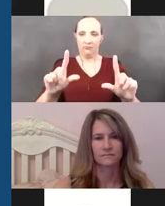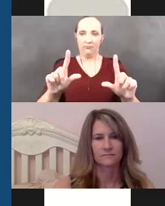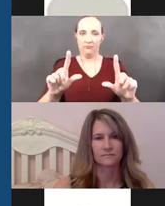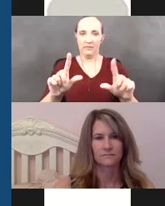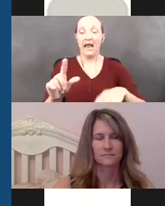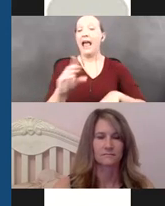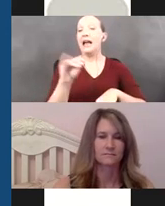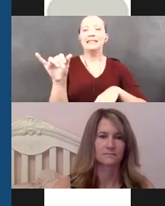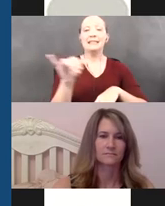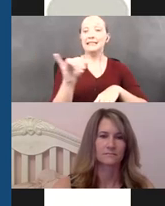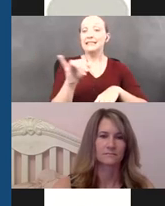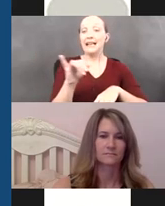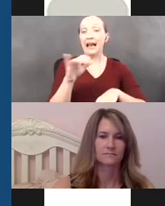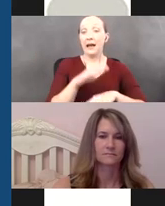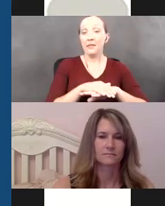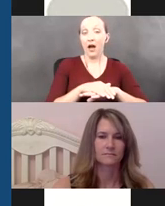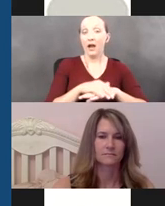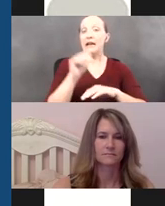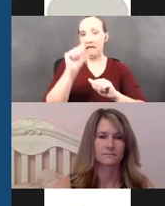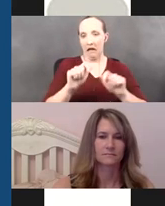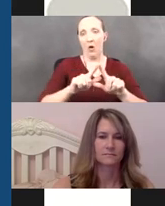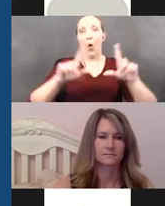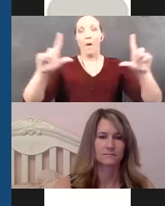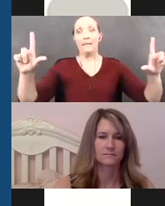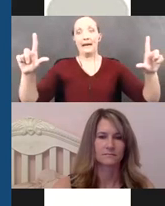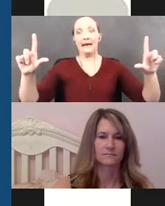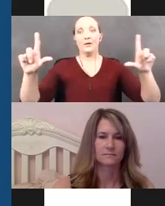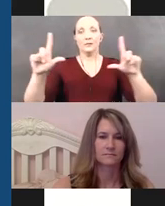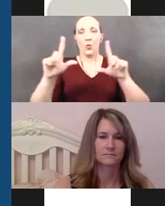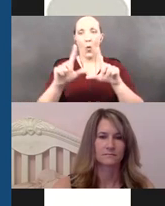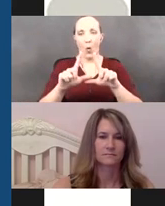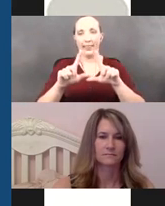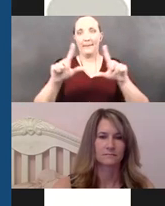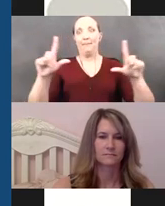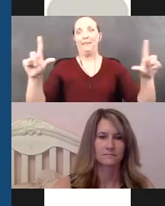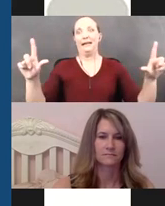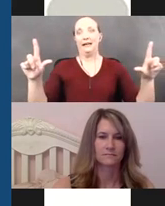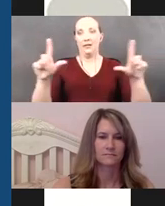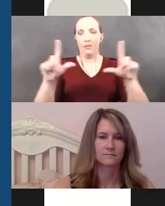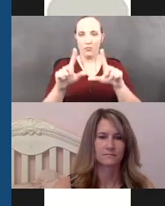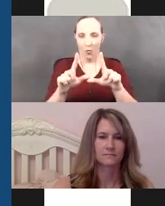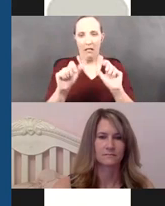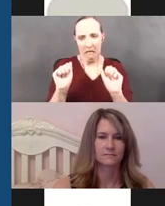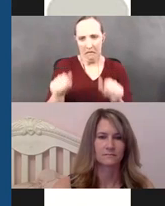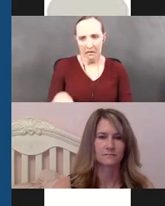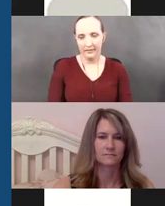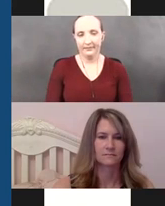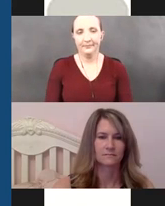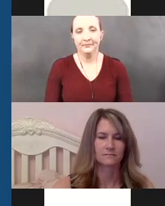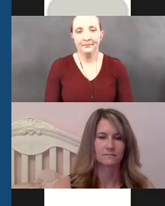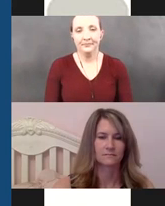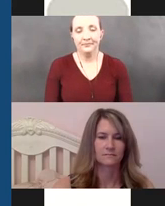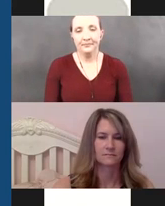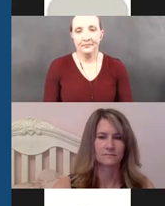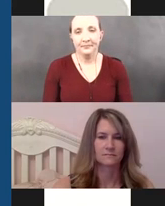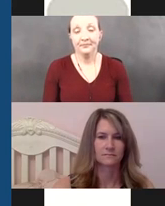página objects in y como los Seesaw, demás students objetos de can Seesaw, manipulate the los size by alumnos pulling pueden on manipular a el corner. tamaño de la foto